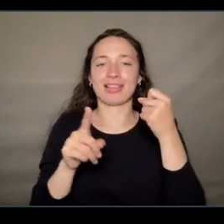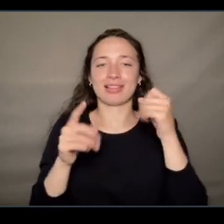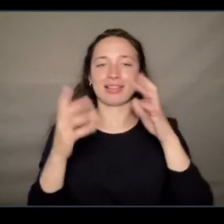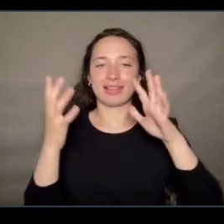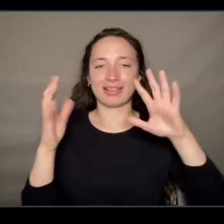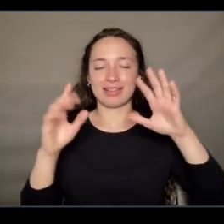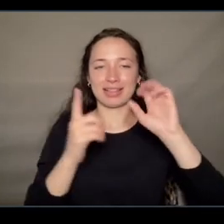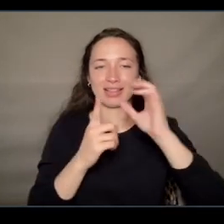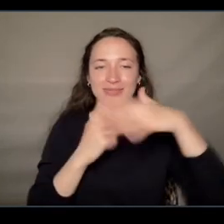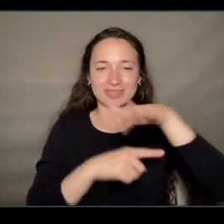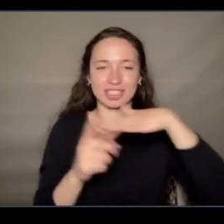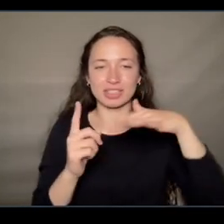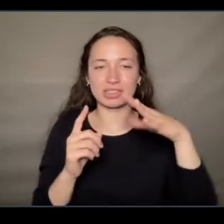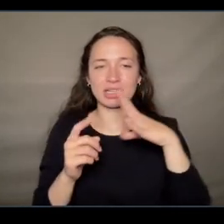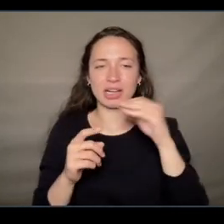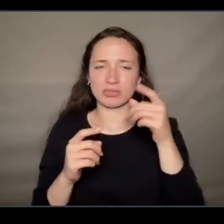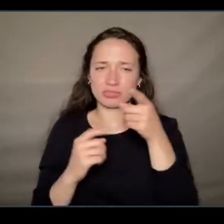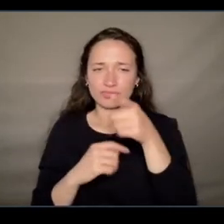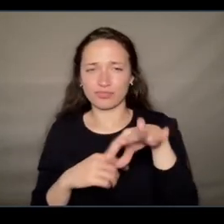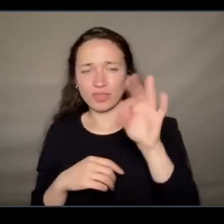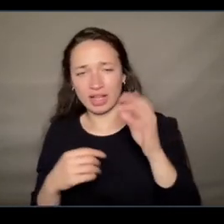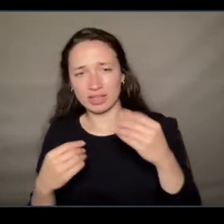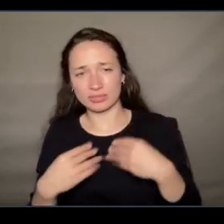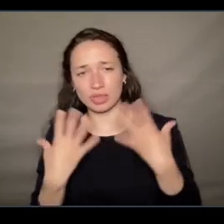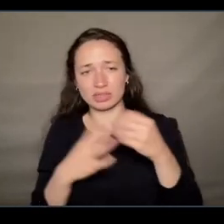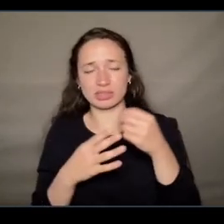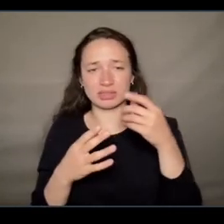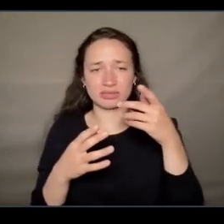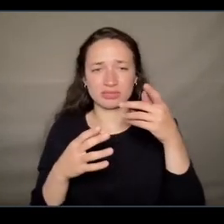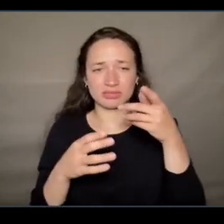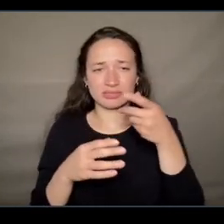Do you find inspiration in coincidence or confluence?